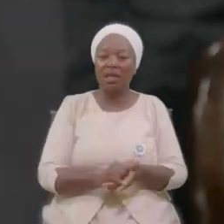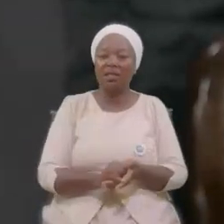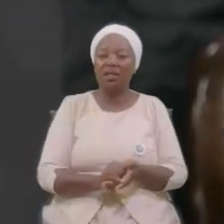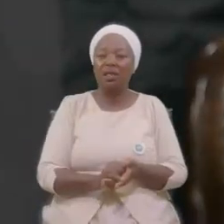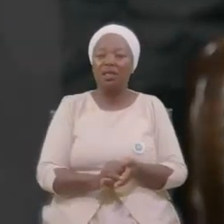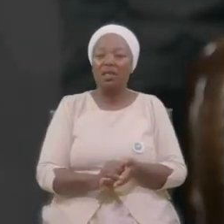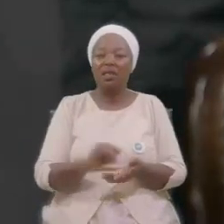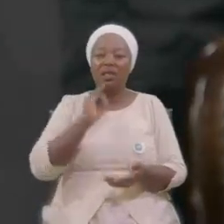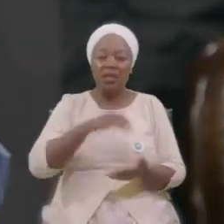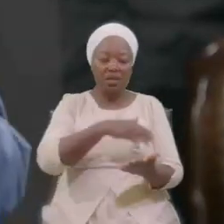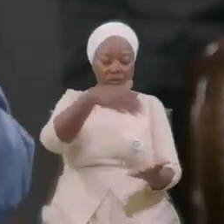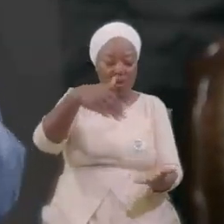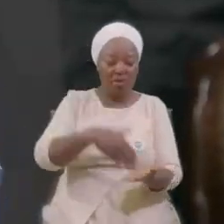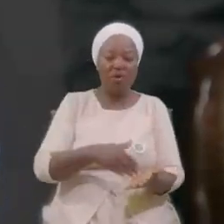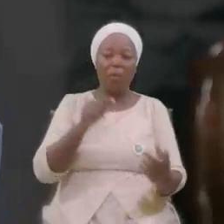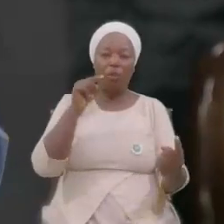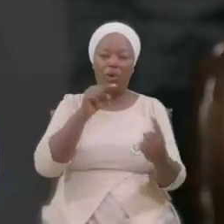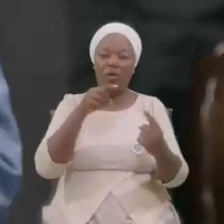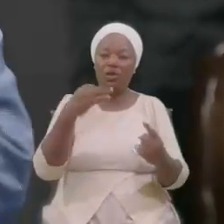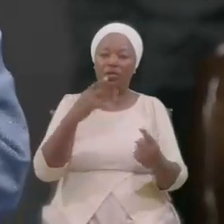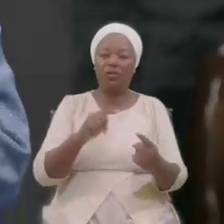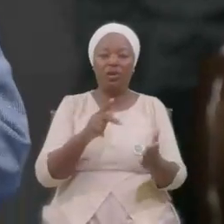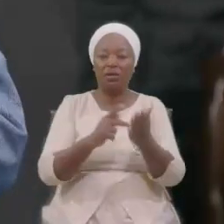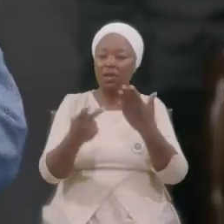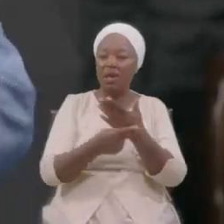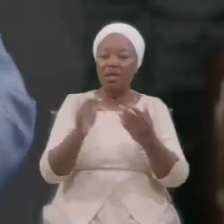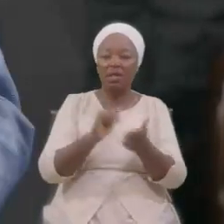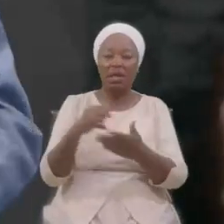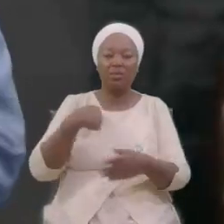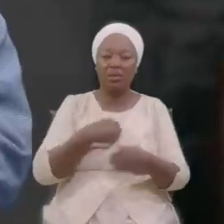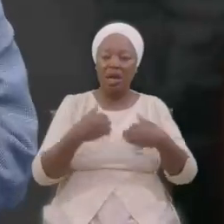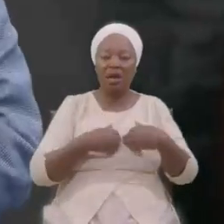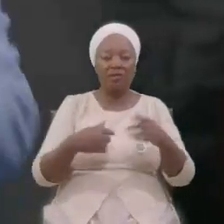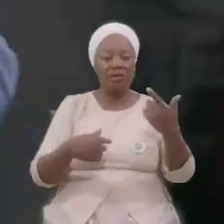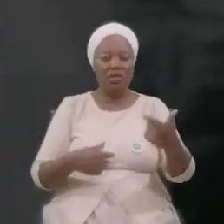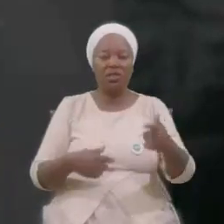central point of the crusade we're having GCK